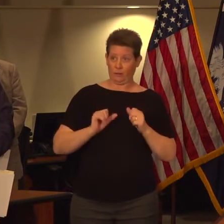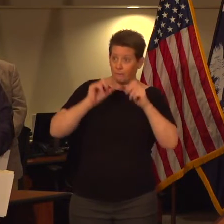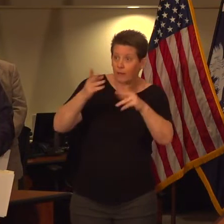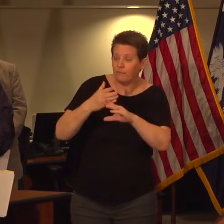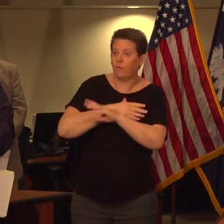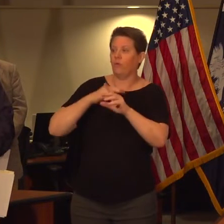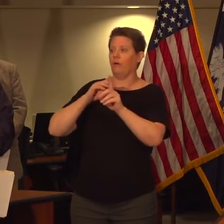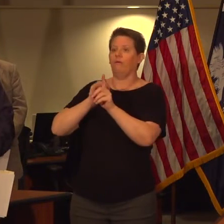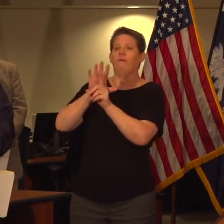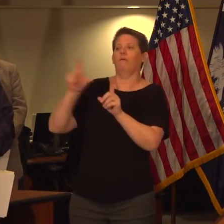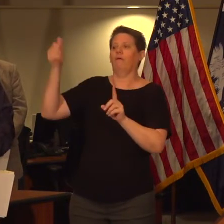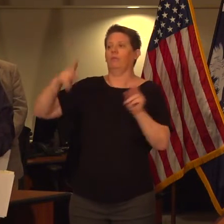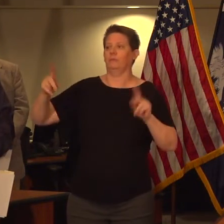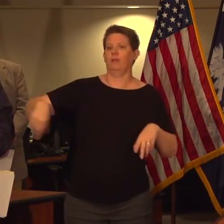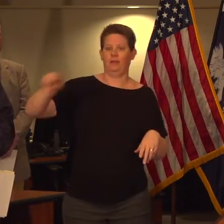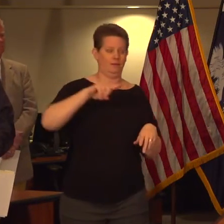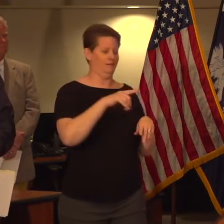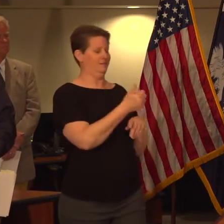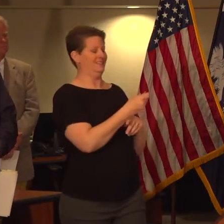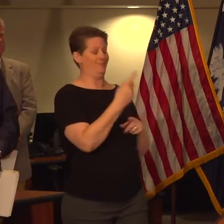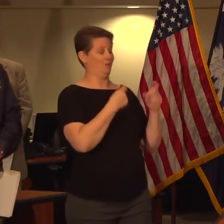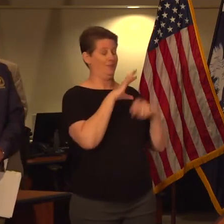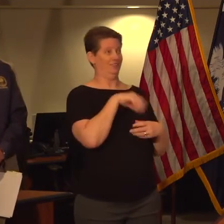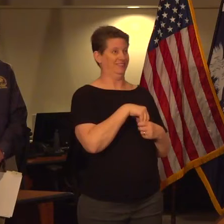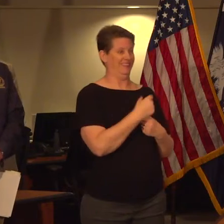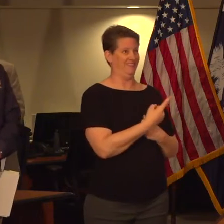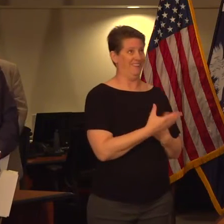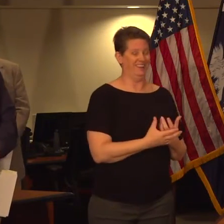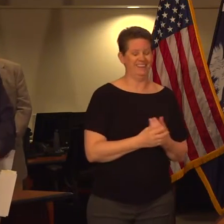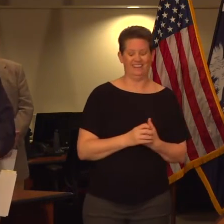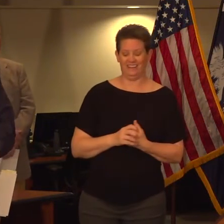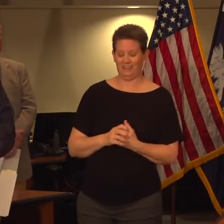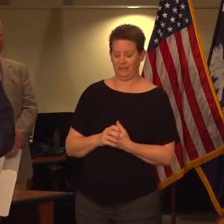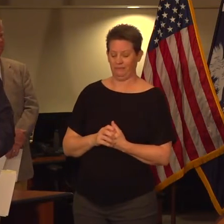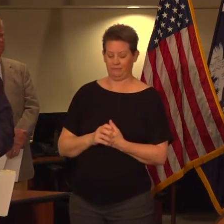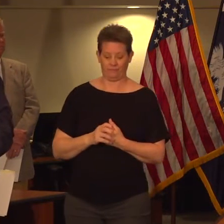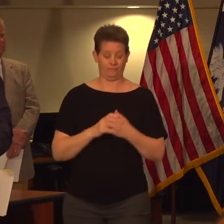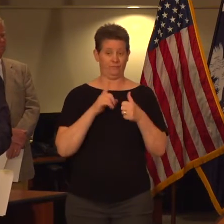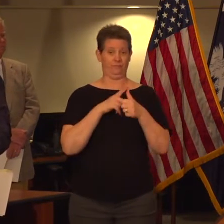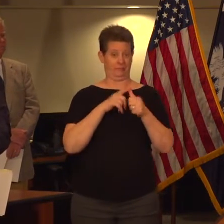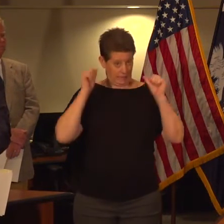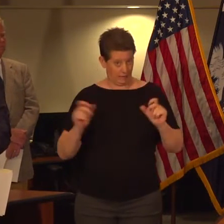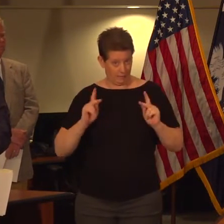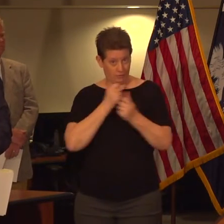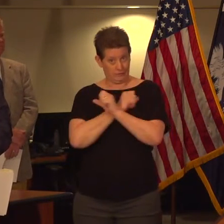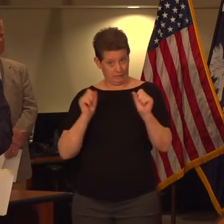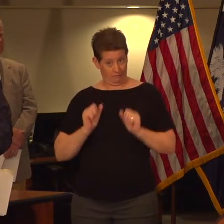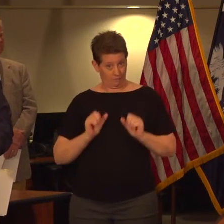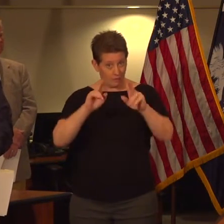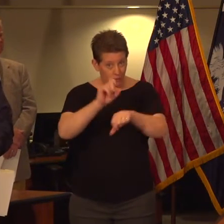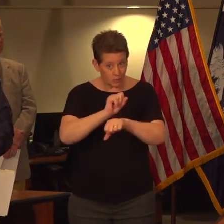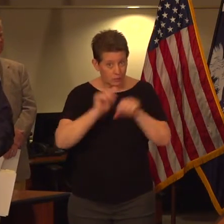store? Well, so several questions there. The first being, can people safely return to work?